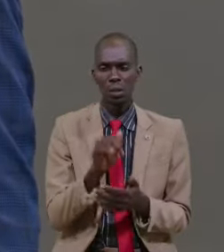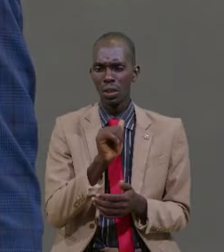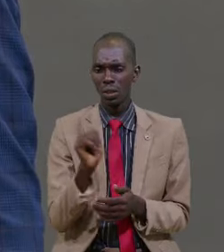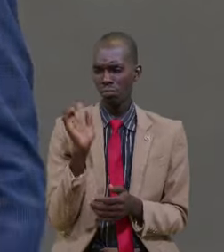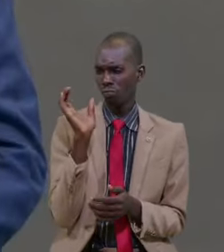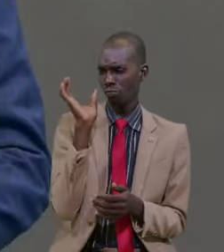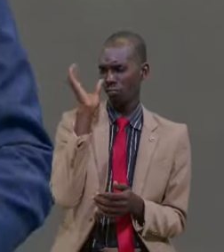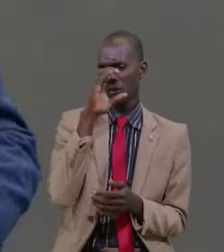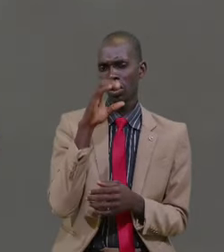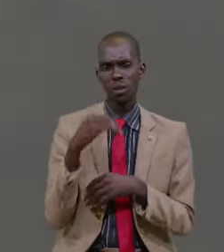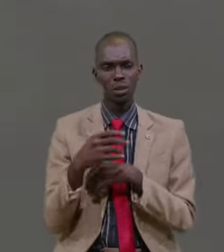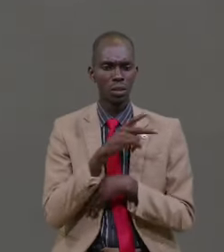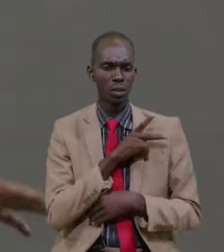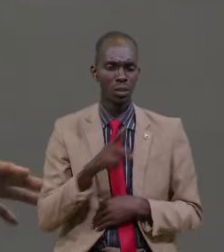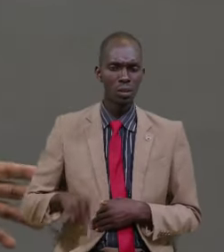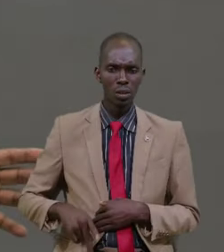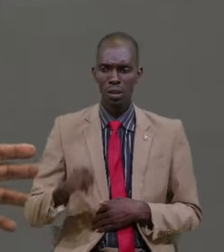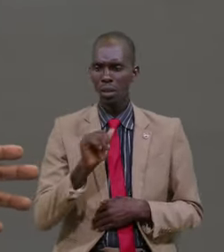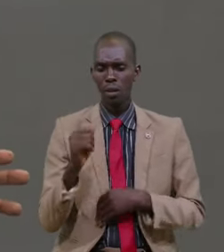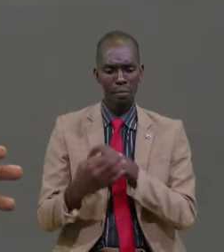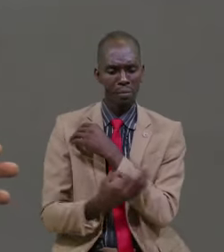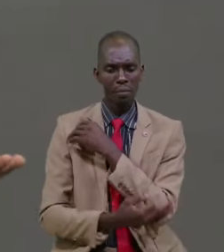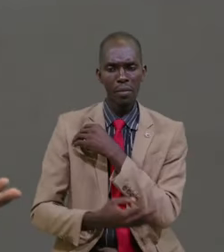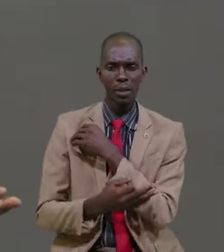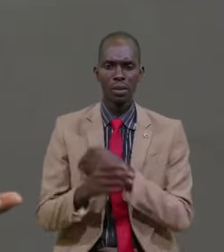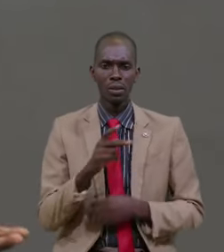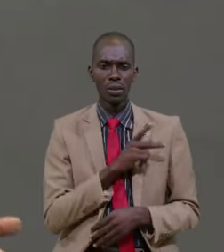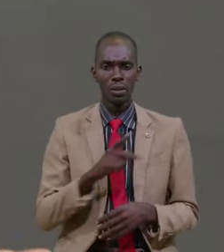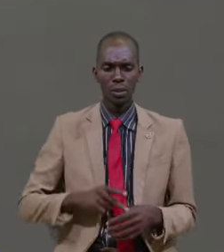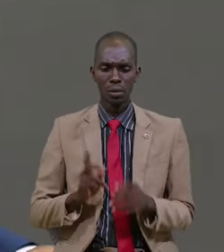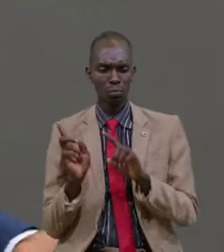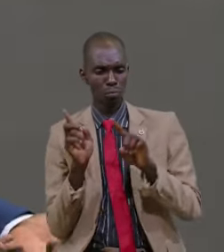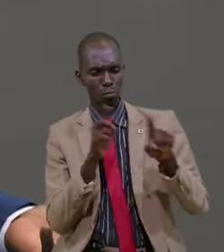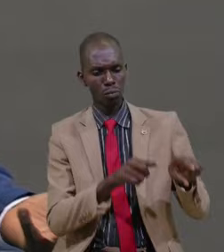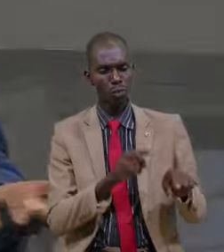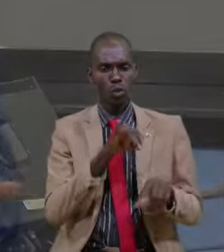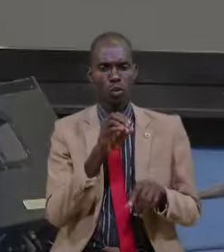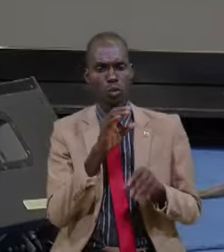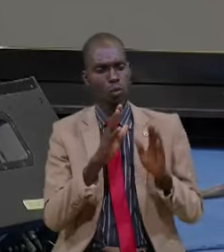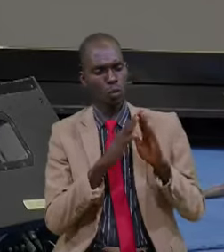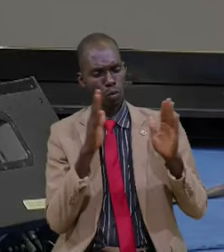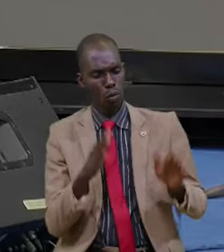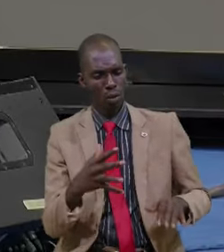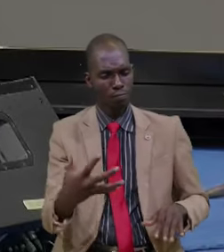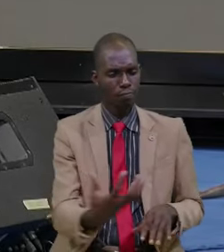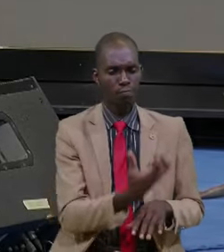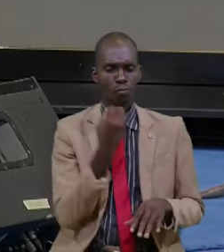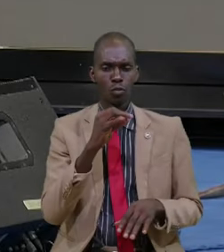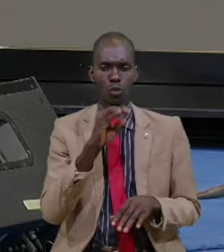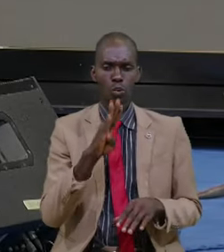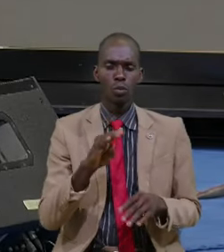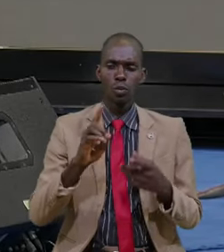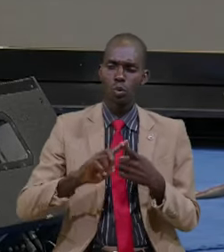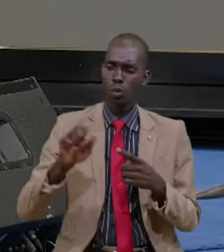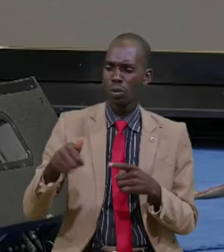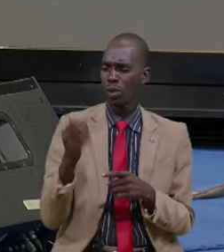a foreign king, came to the home of Job and then took him to a strange land